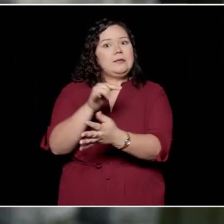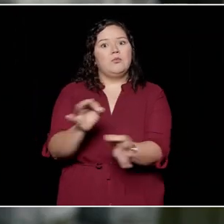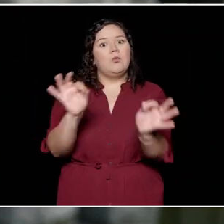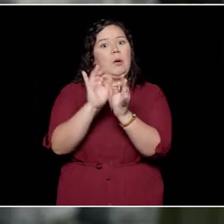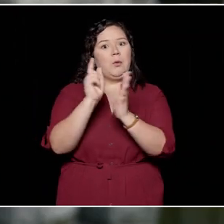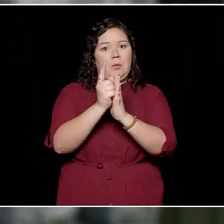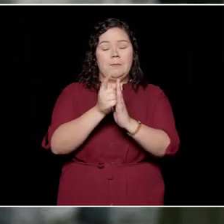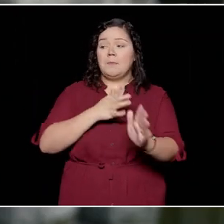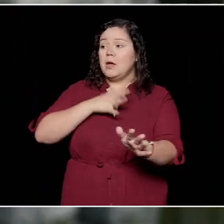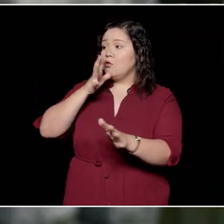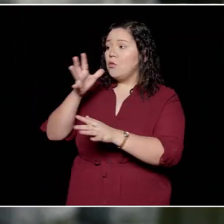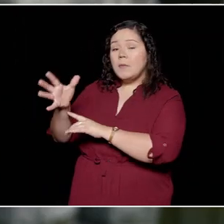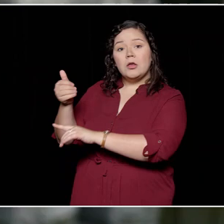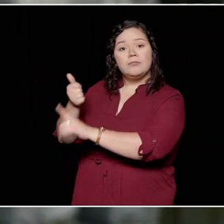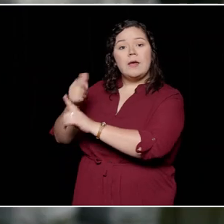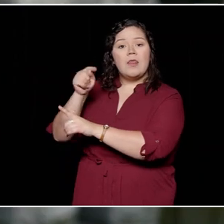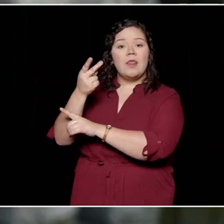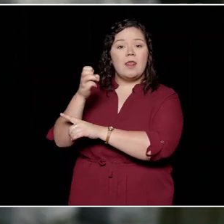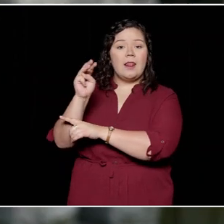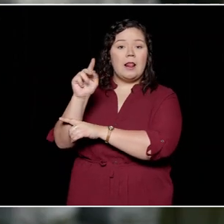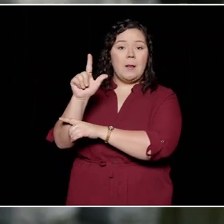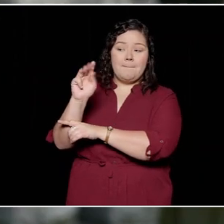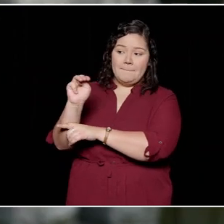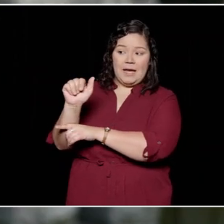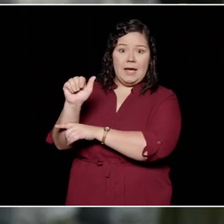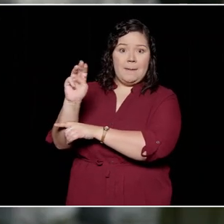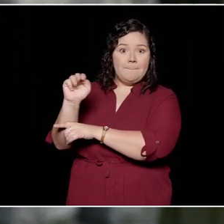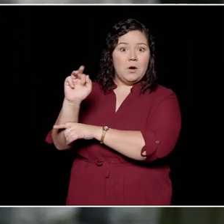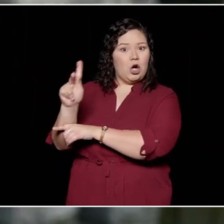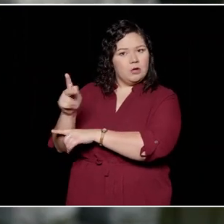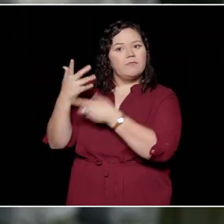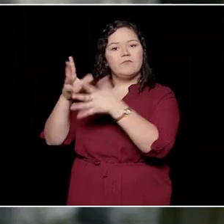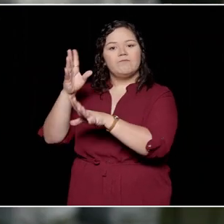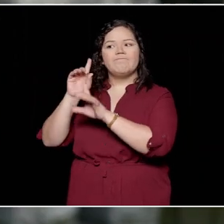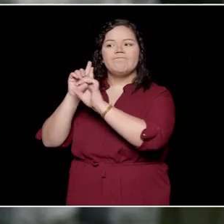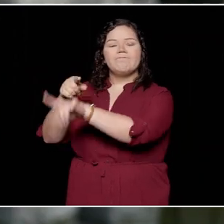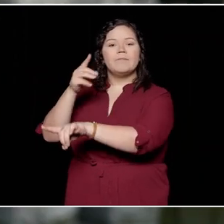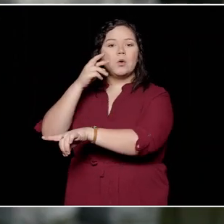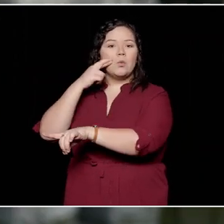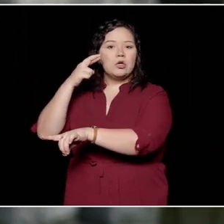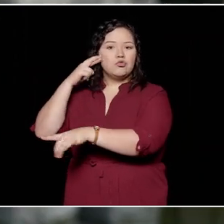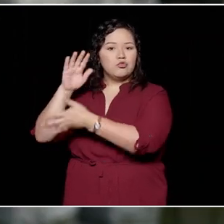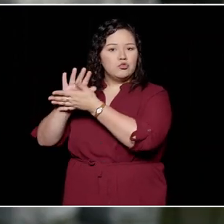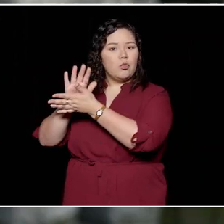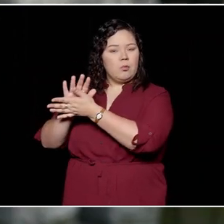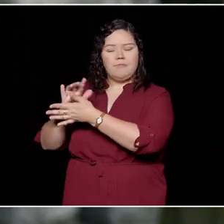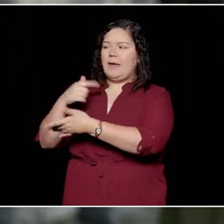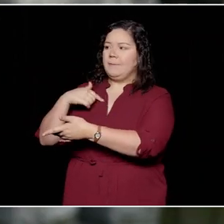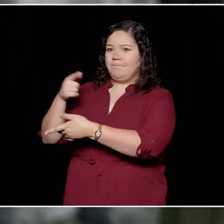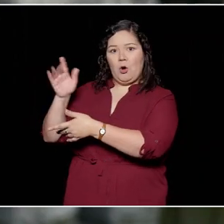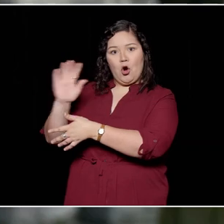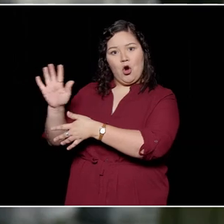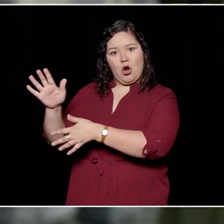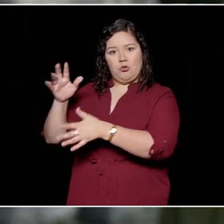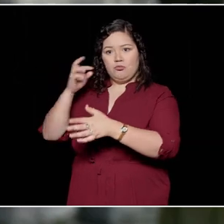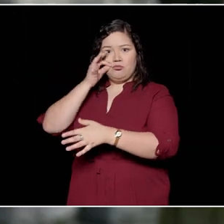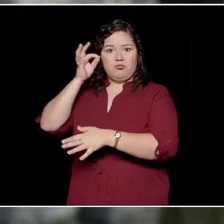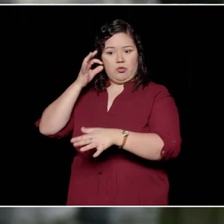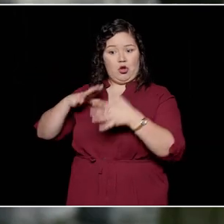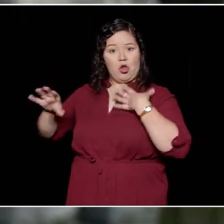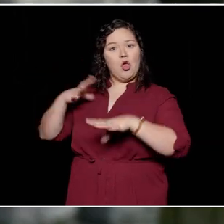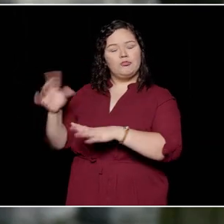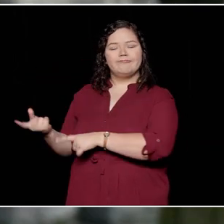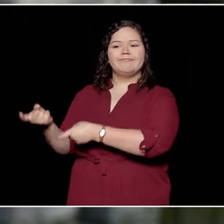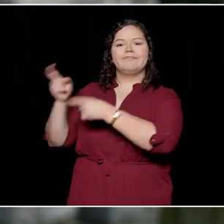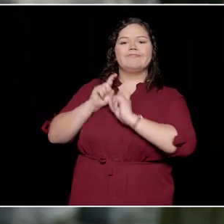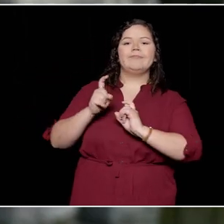My grandmother, Thelma Mark, went to St. Michael's Residential School, and this is her regalia, and I'm wearing her